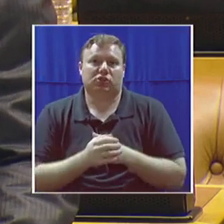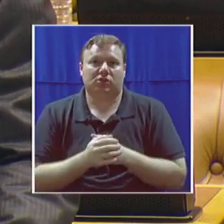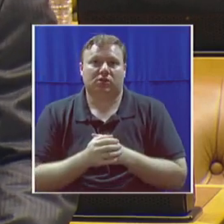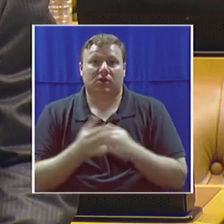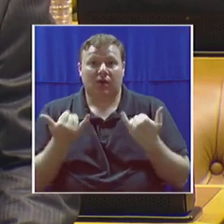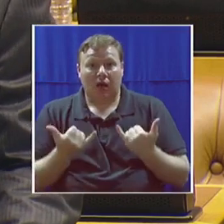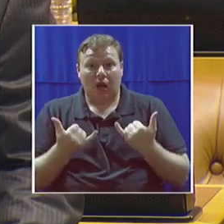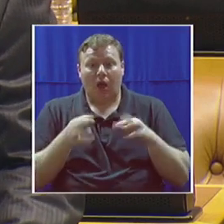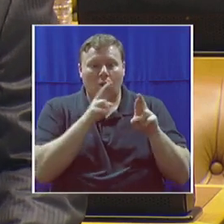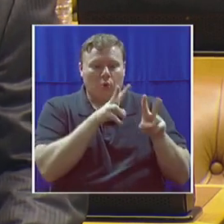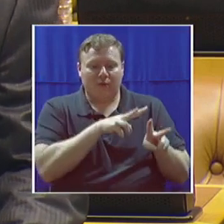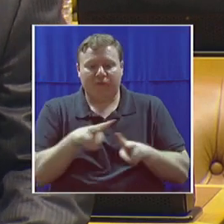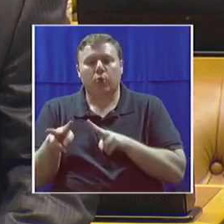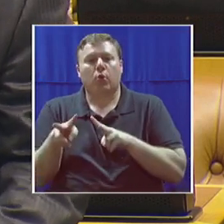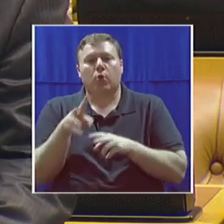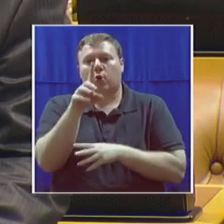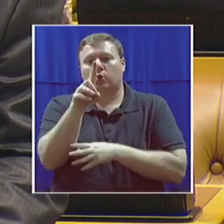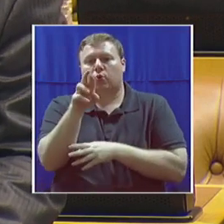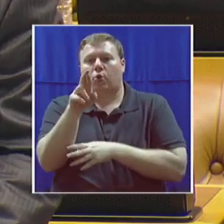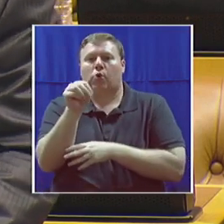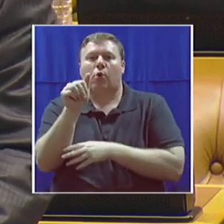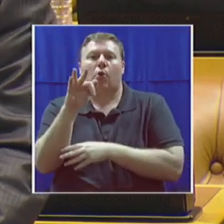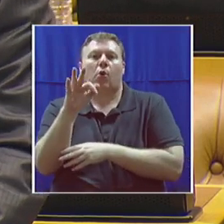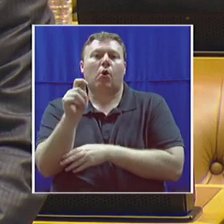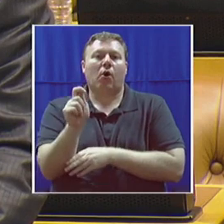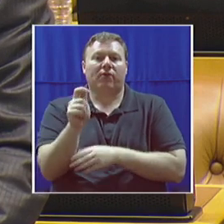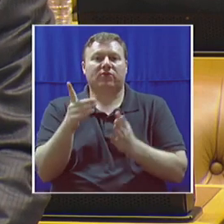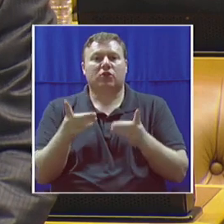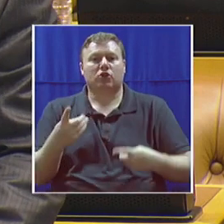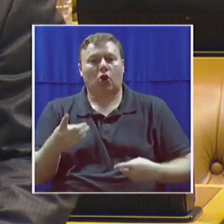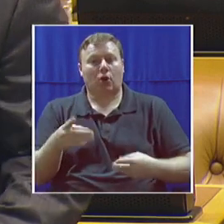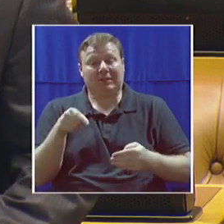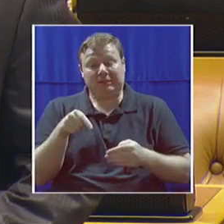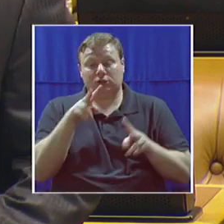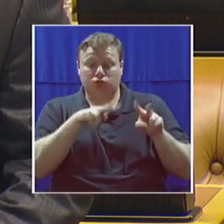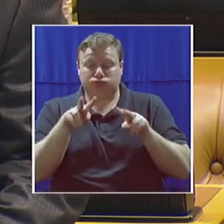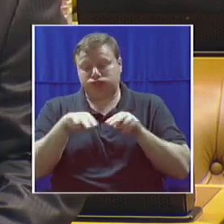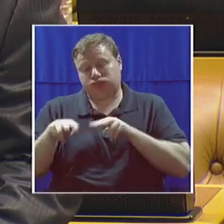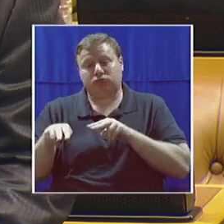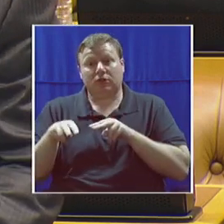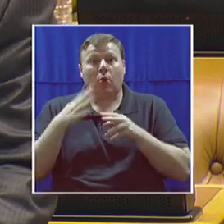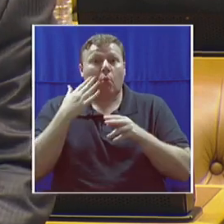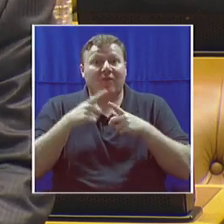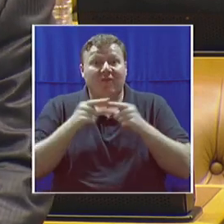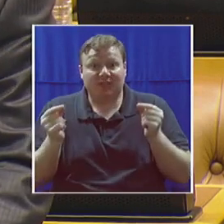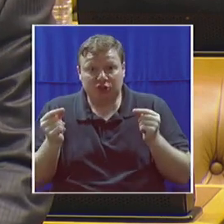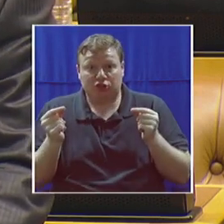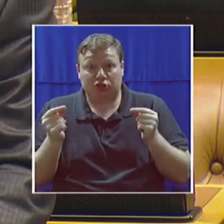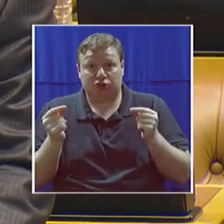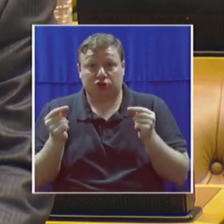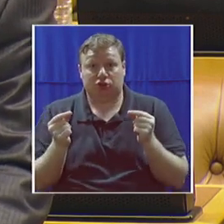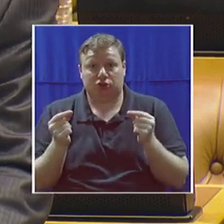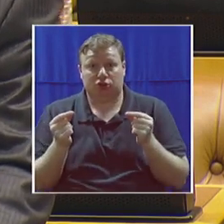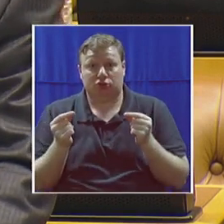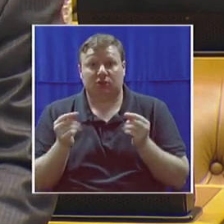reviewing the draft document and once we have completed that we have to send it to